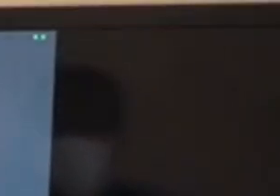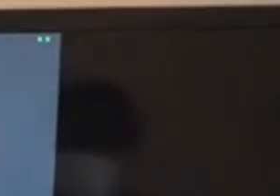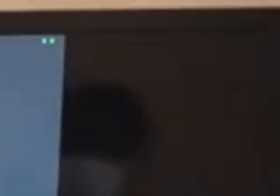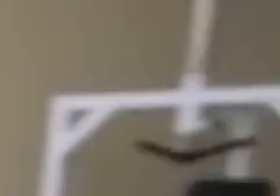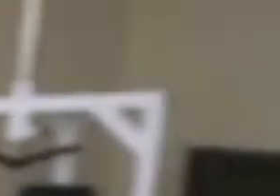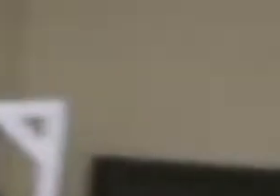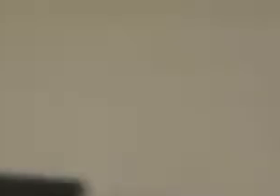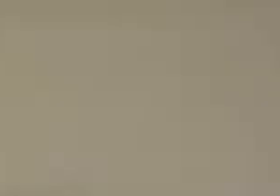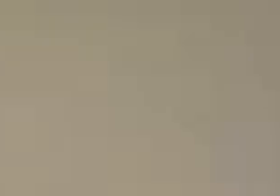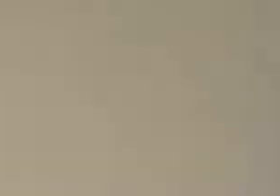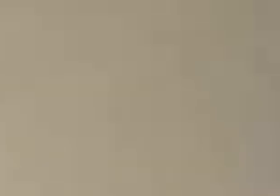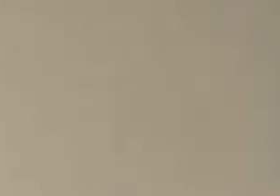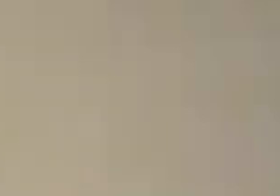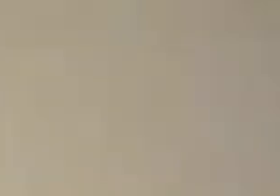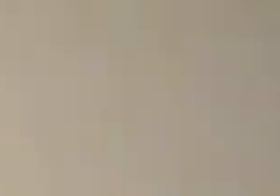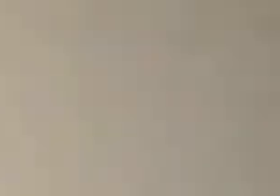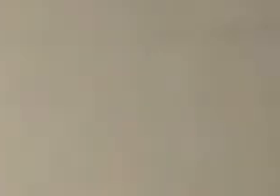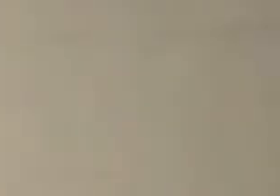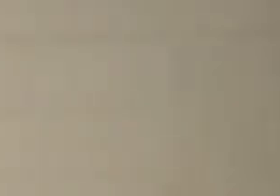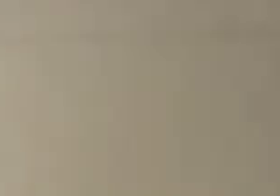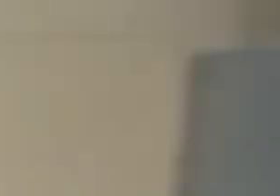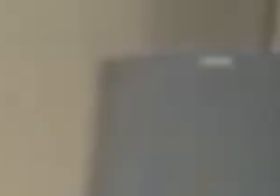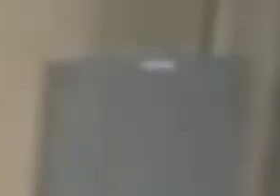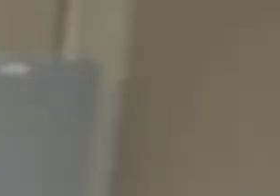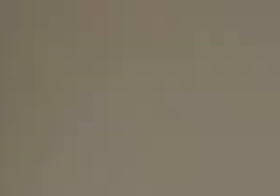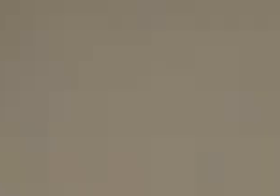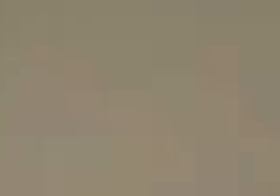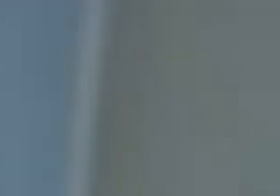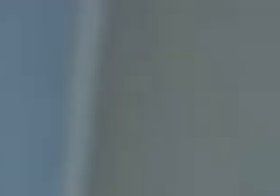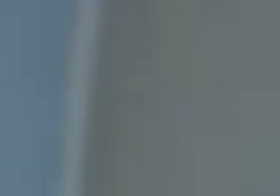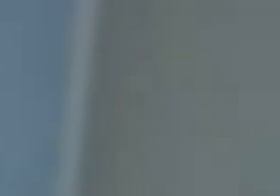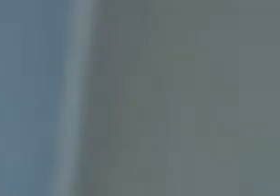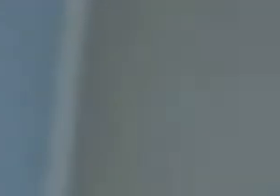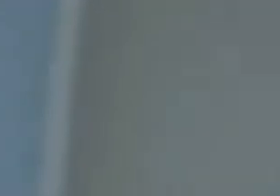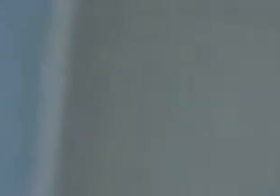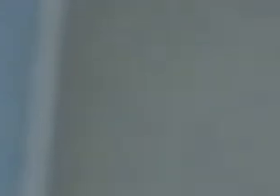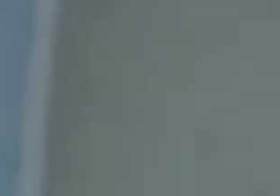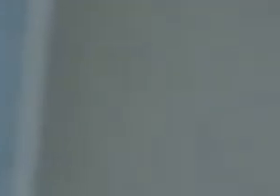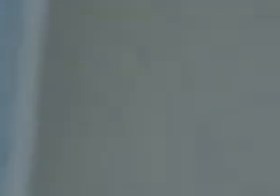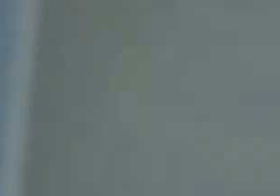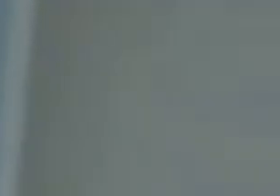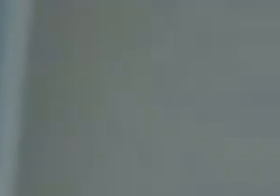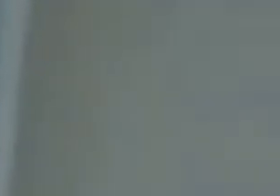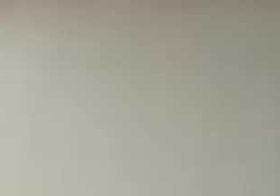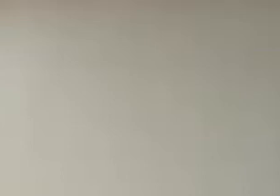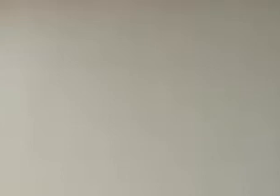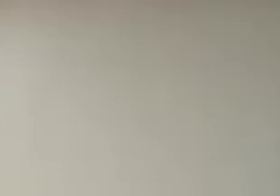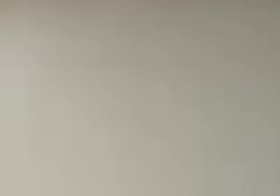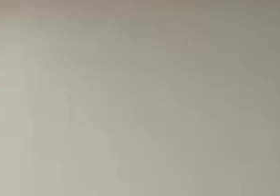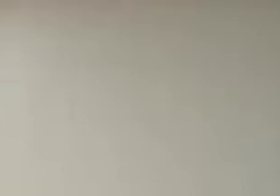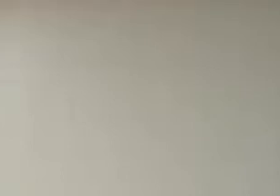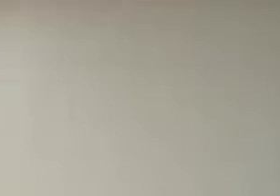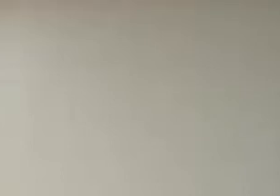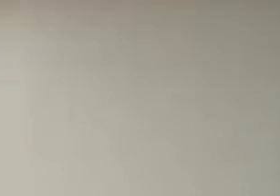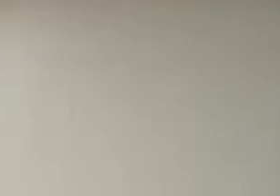applied to an adjacent axis based on the goal of the exercise. This control system can be set to engage automatically